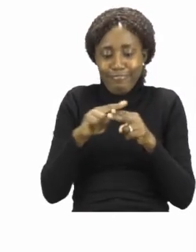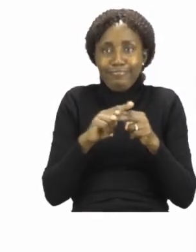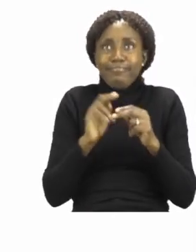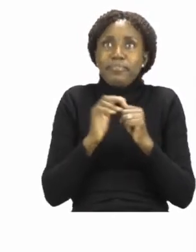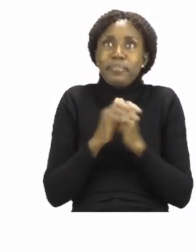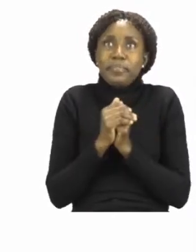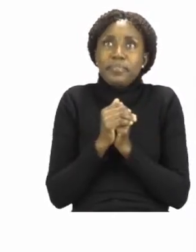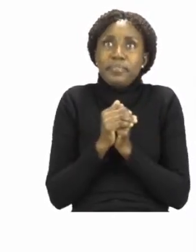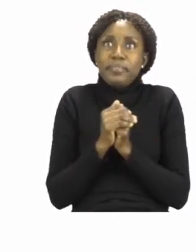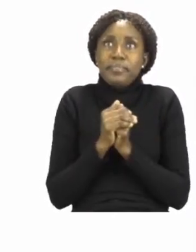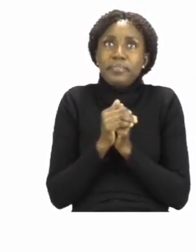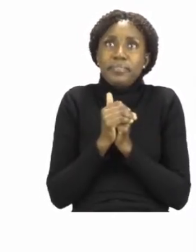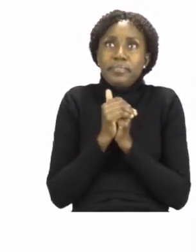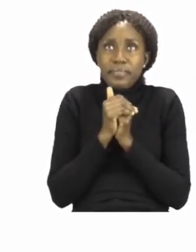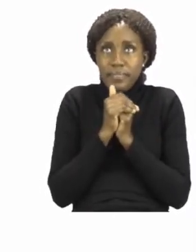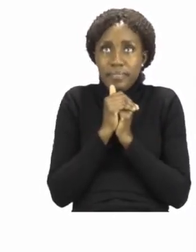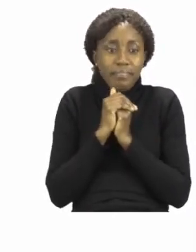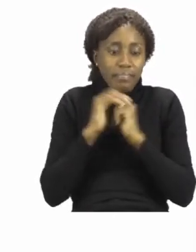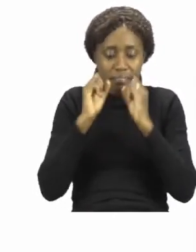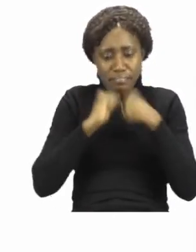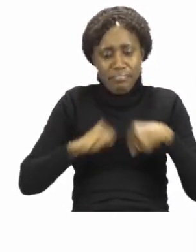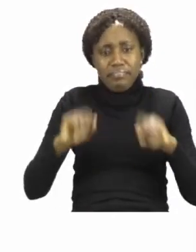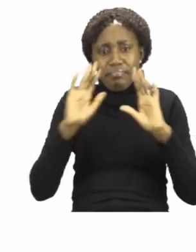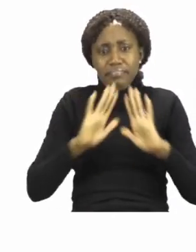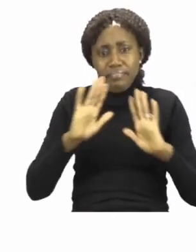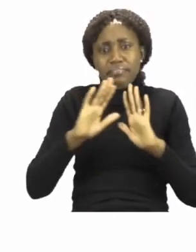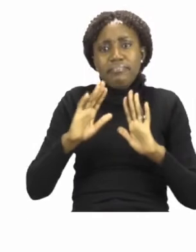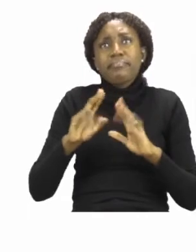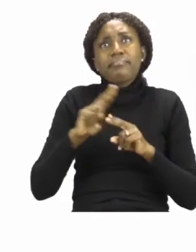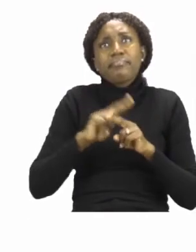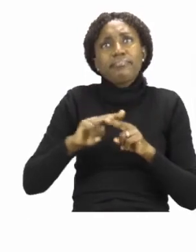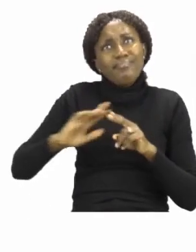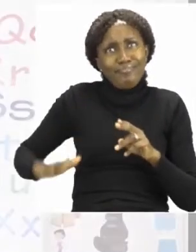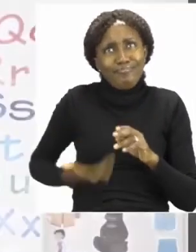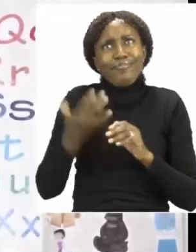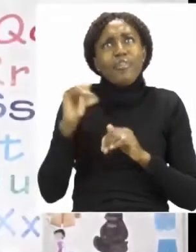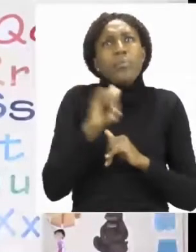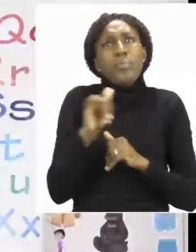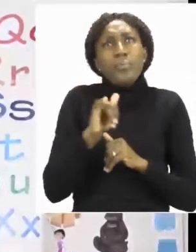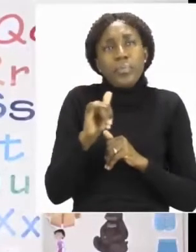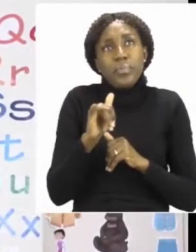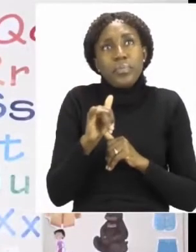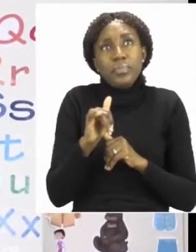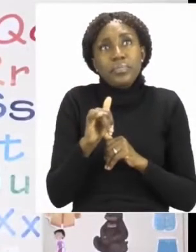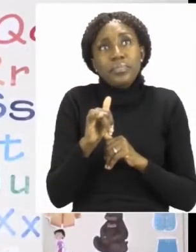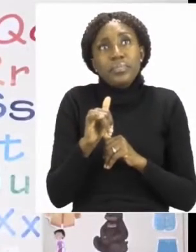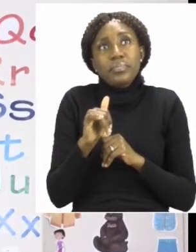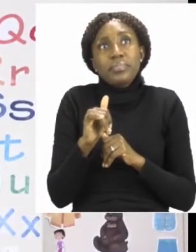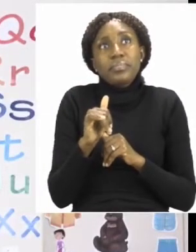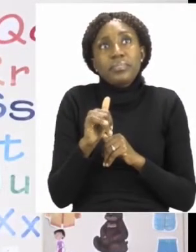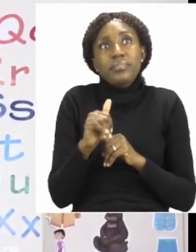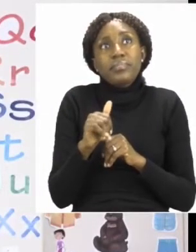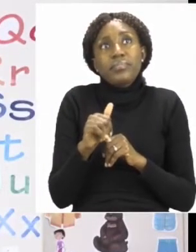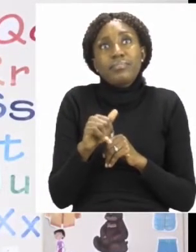decide what colors you want to use for your patterns you can always use your